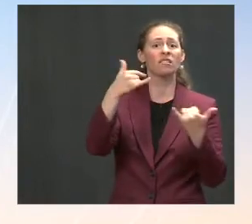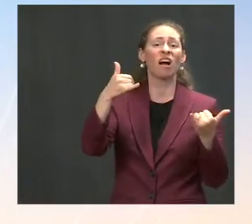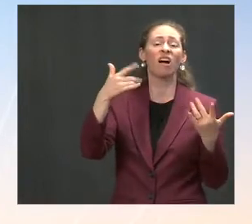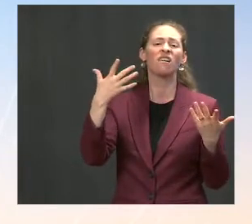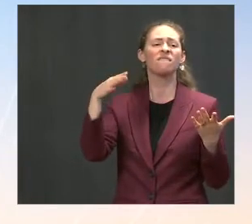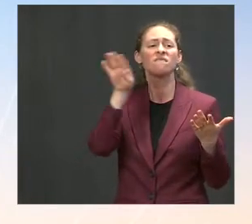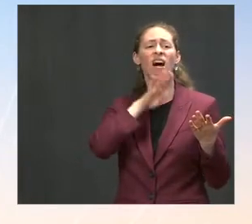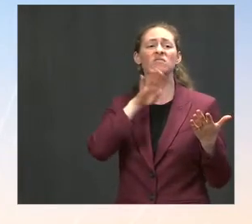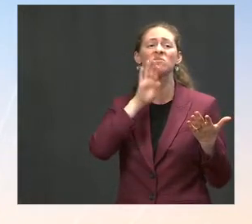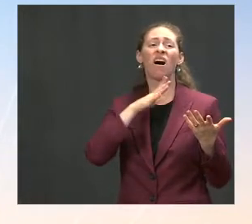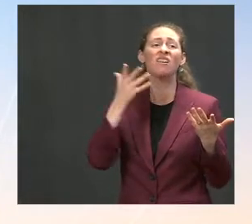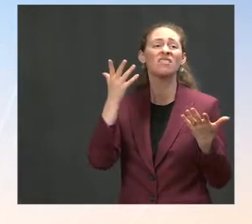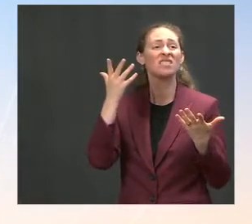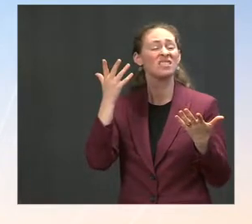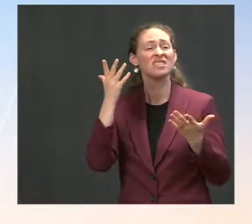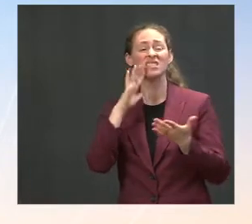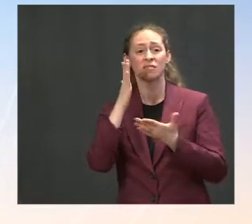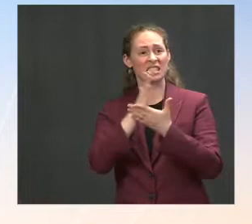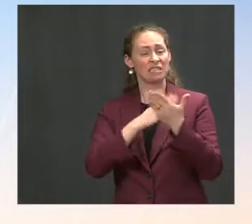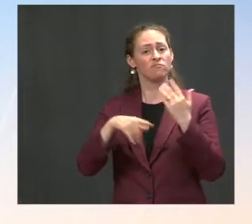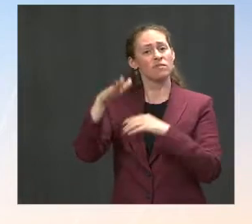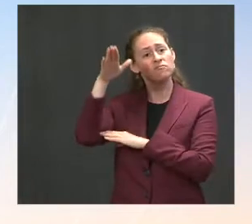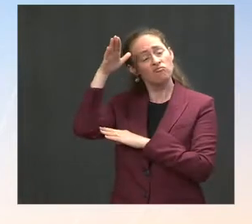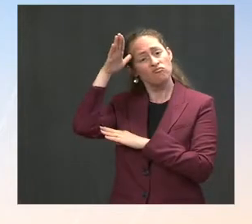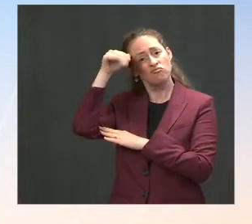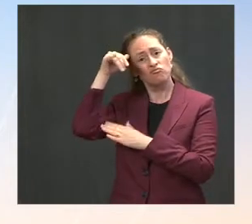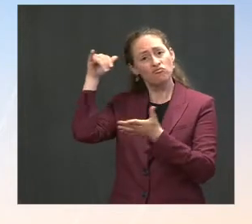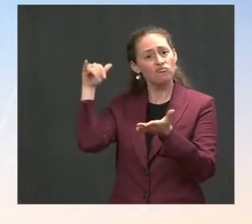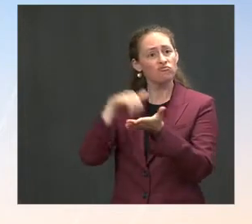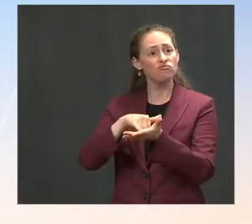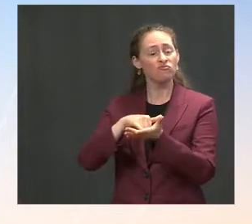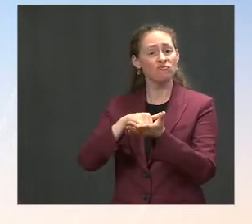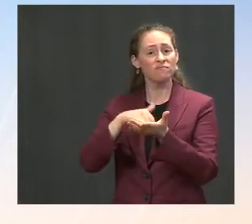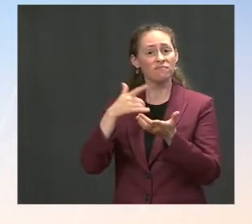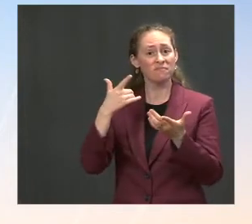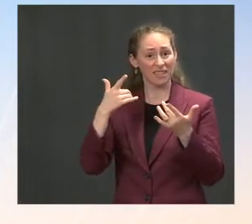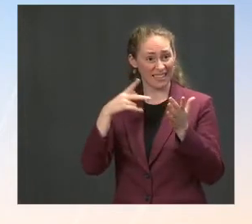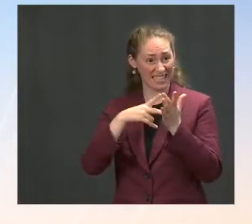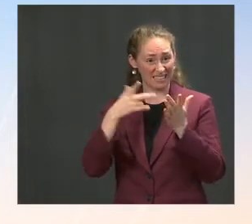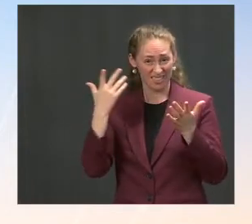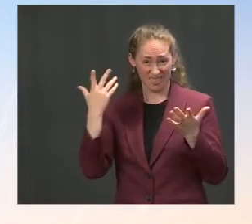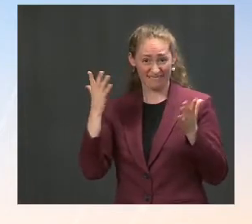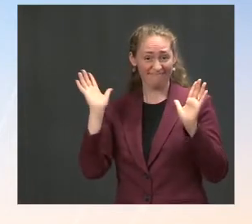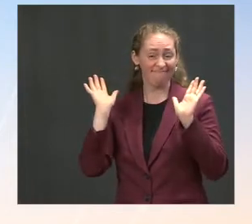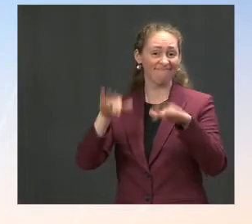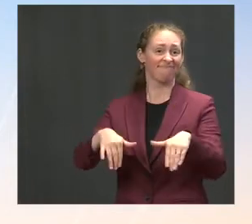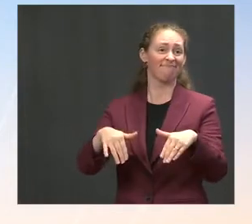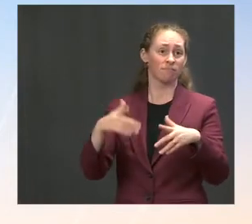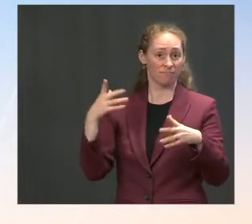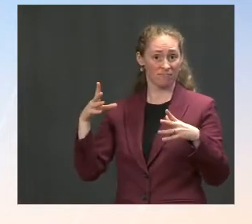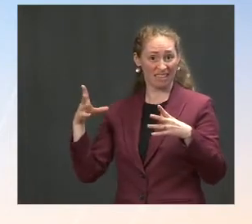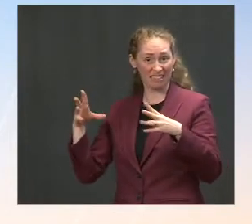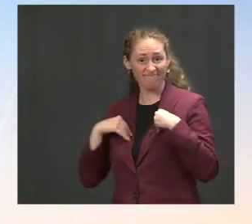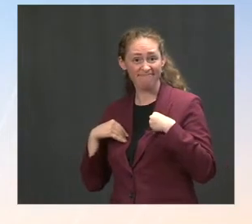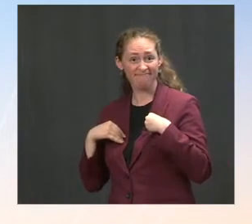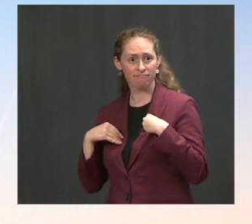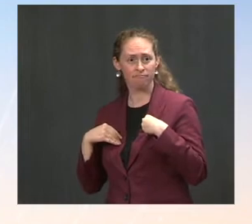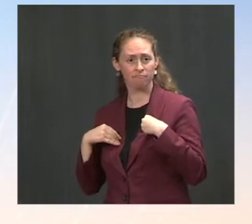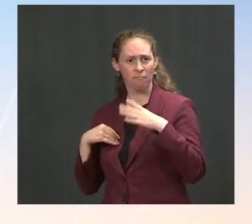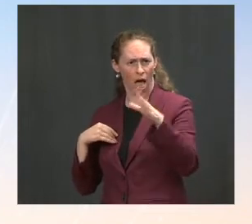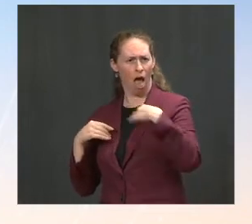just some people in this country that just may not want to get vaccinated? Well, I didn't hear those comments as accepting the fact. I heard those comments